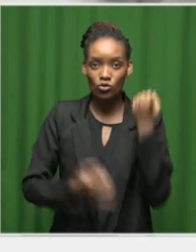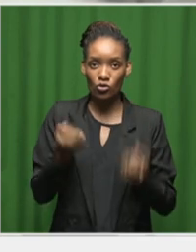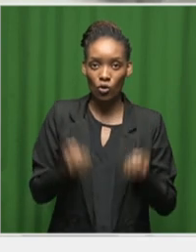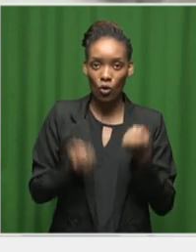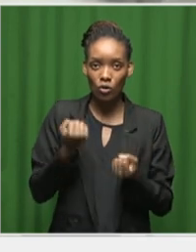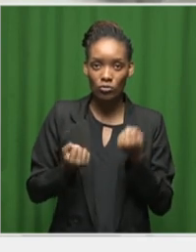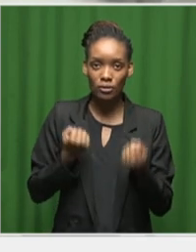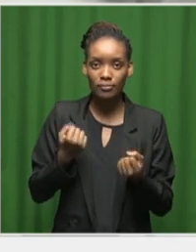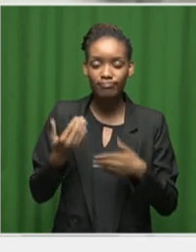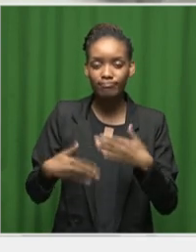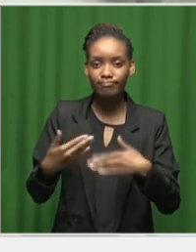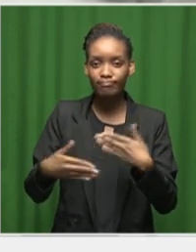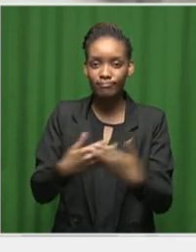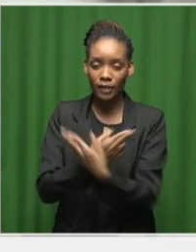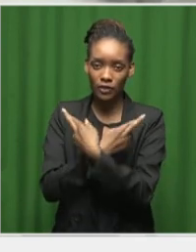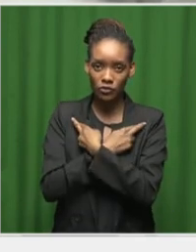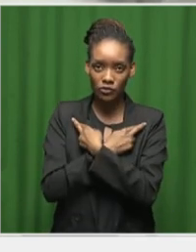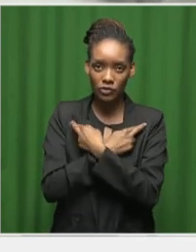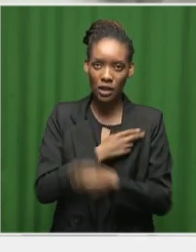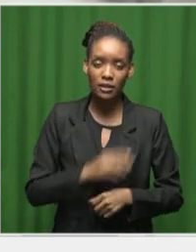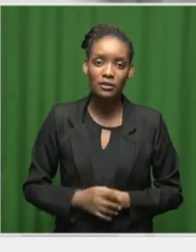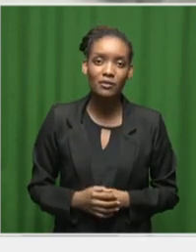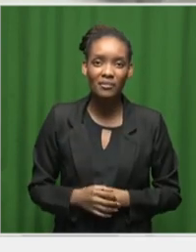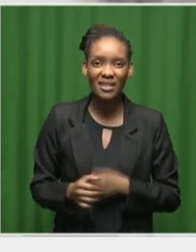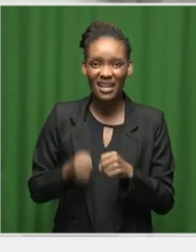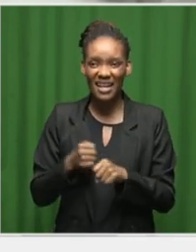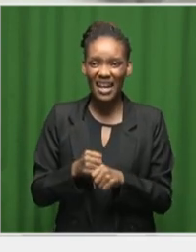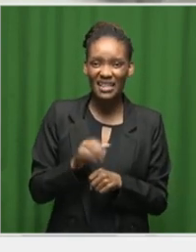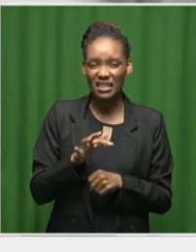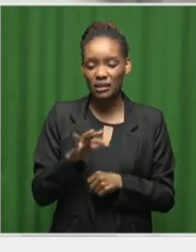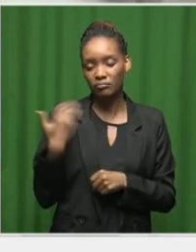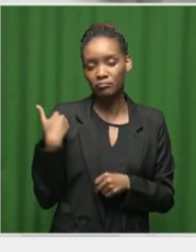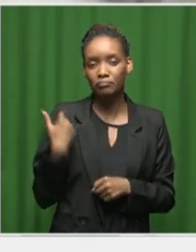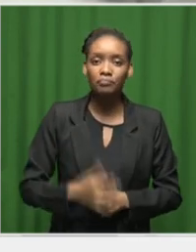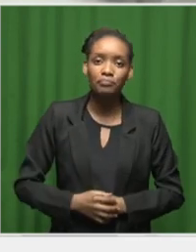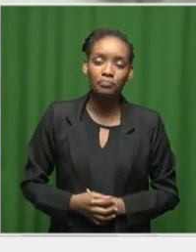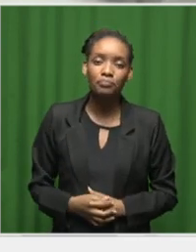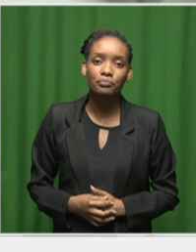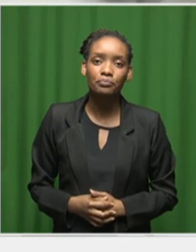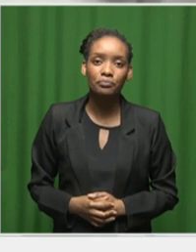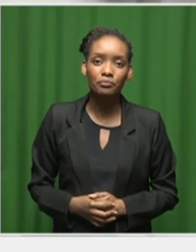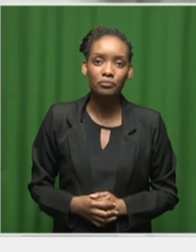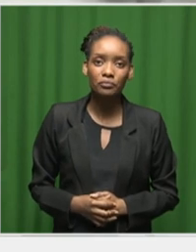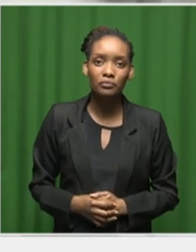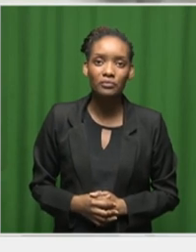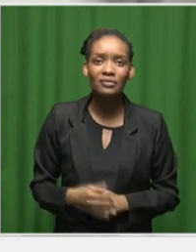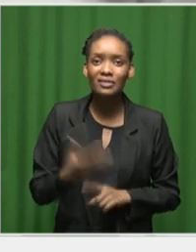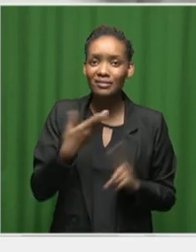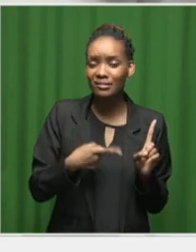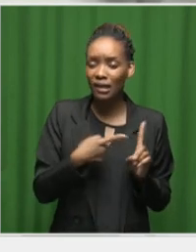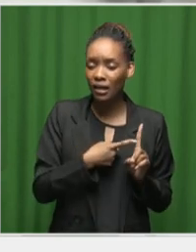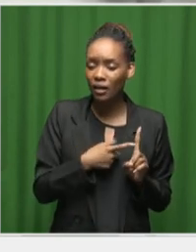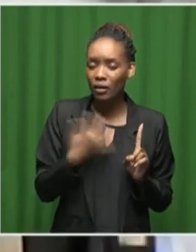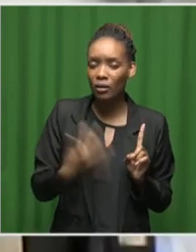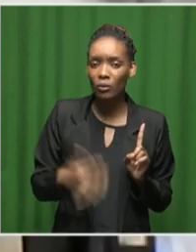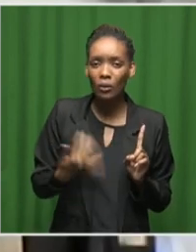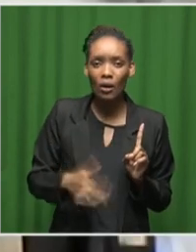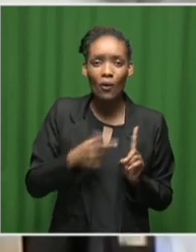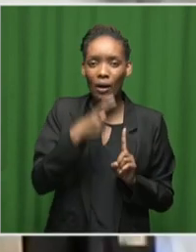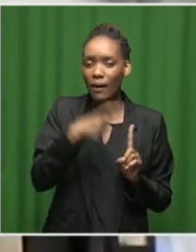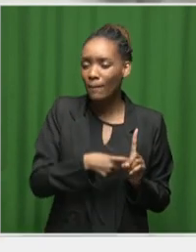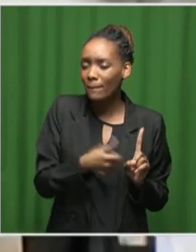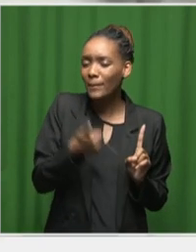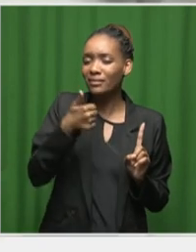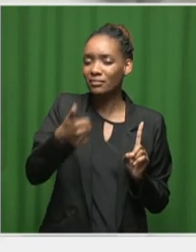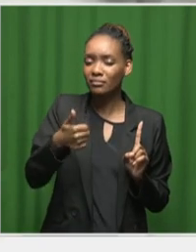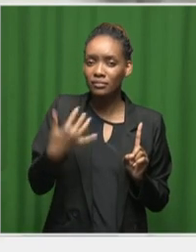until his retirement some years ago. He's an amazing person. It's such an honor for